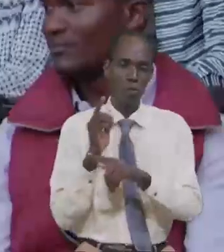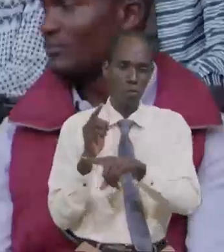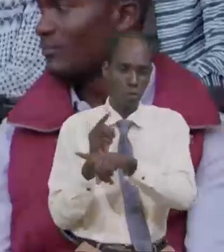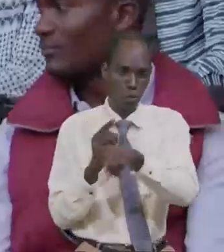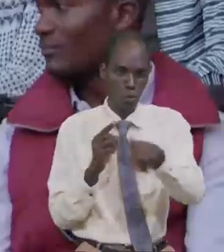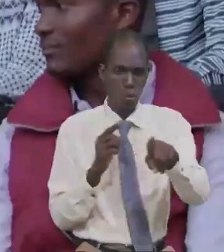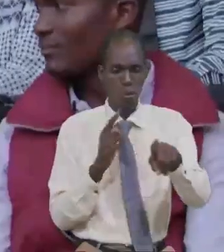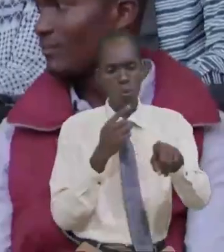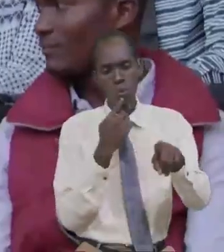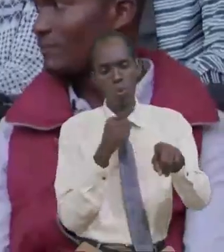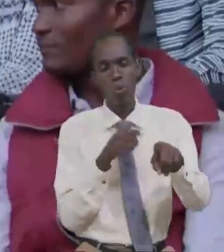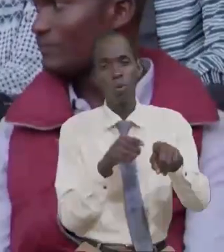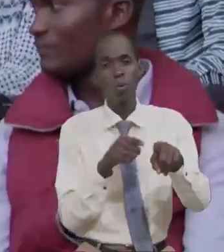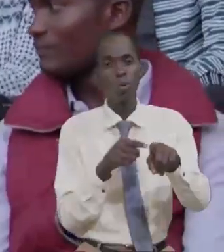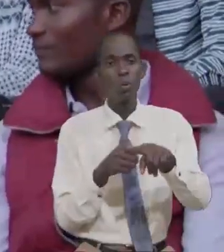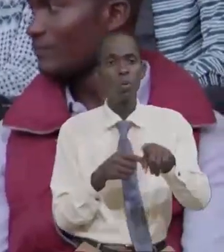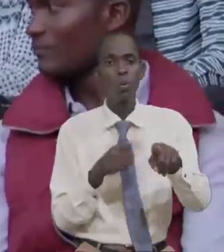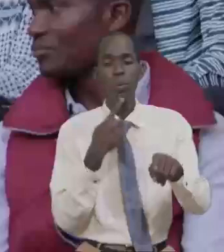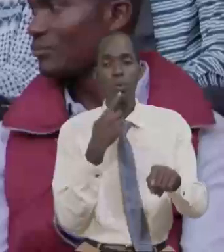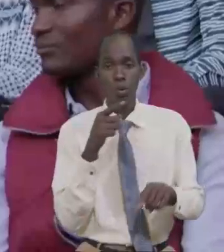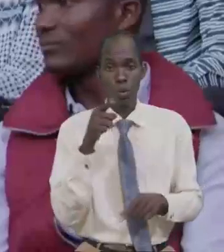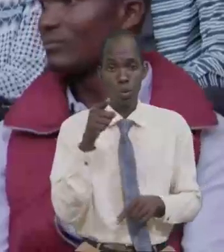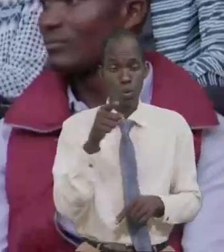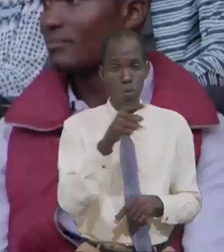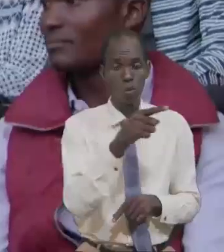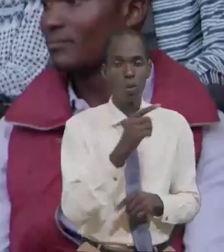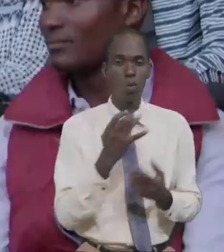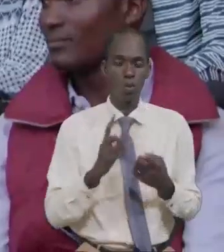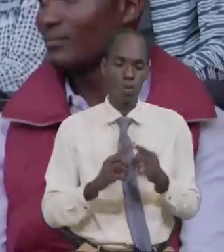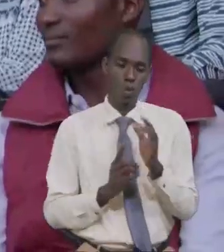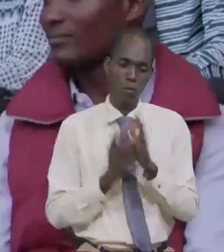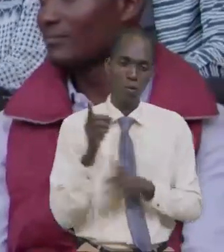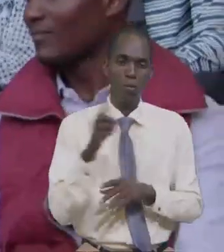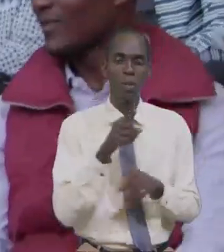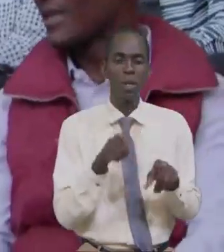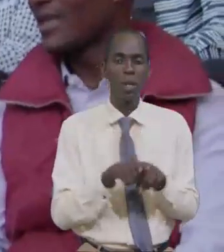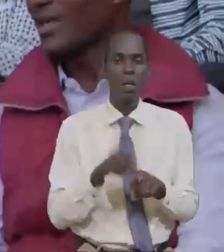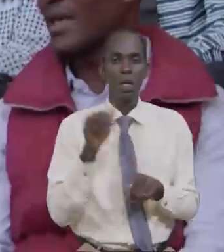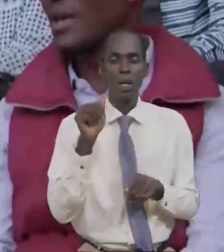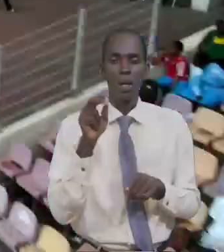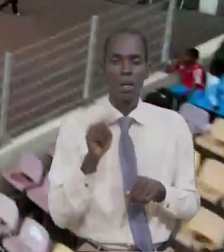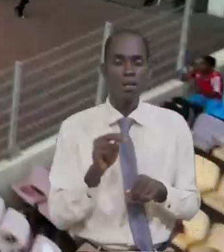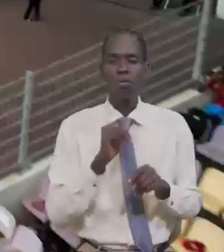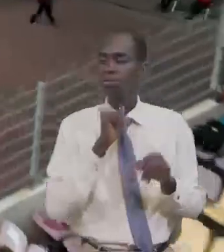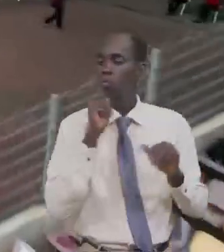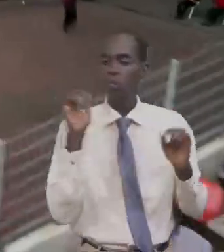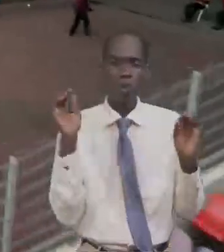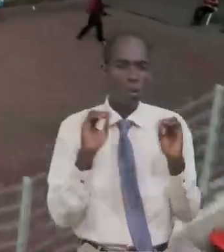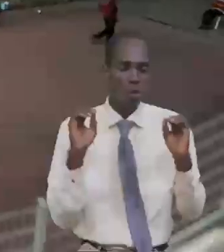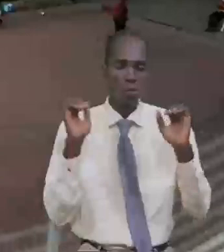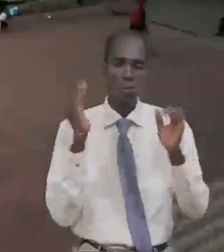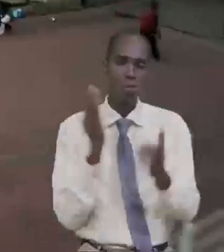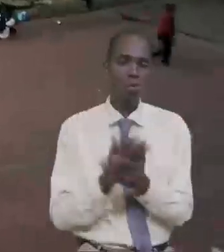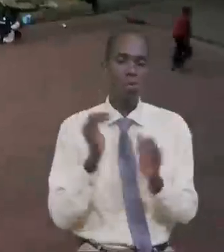master in any profession the Lord has called you to in Jesus' name.